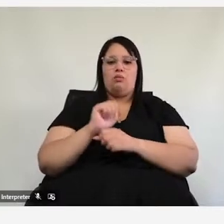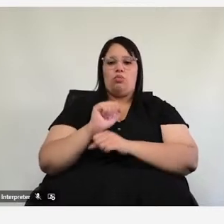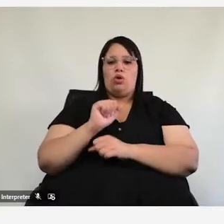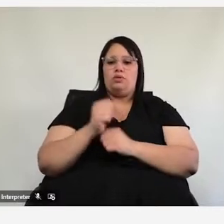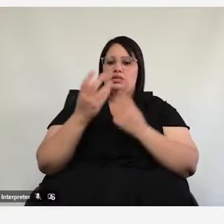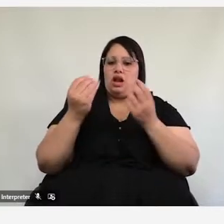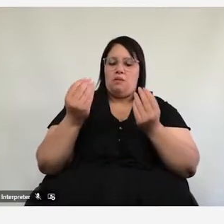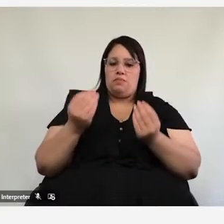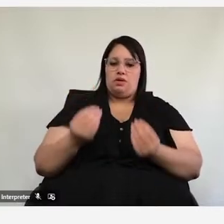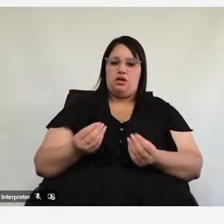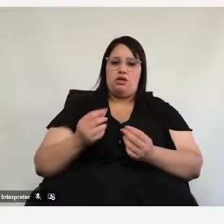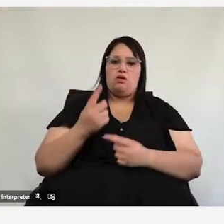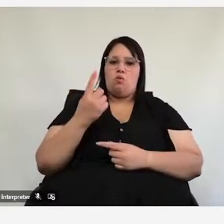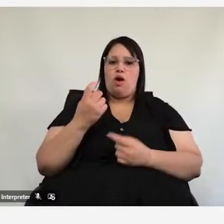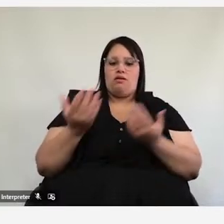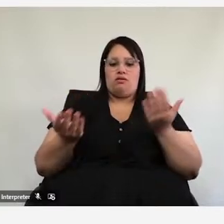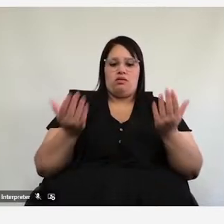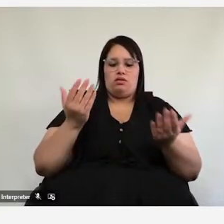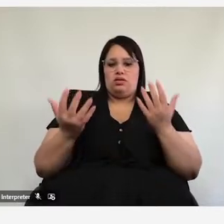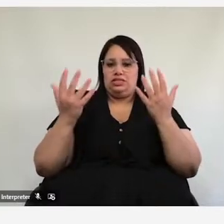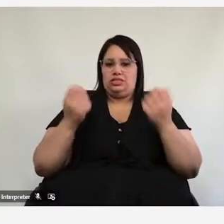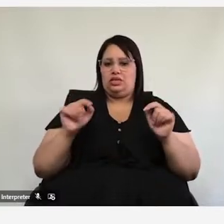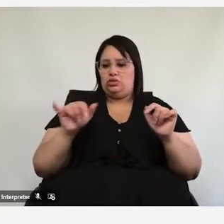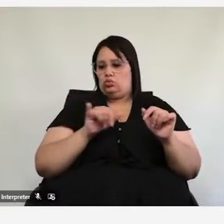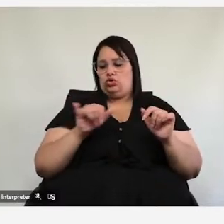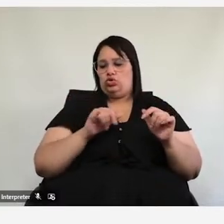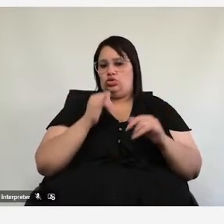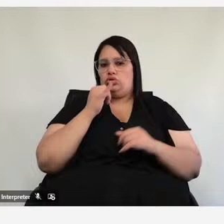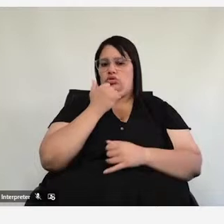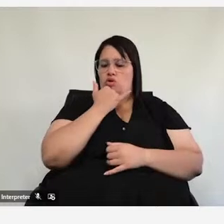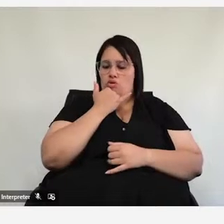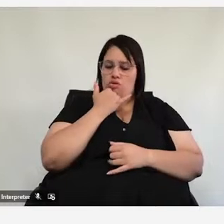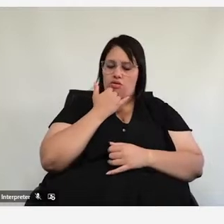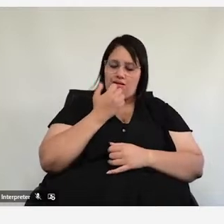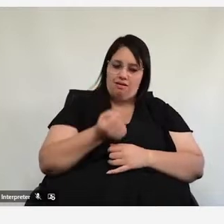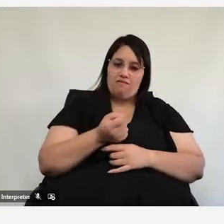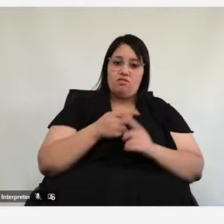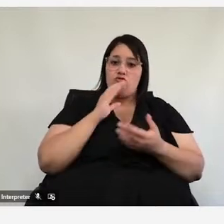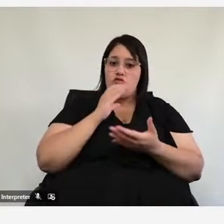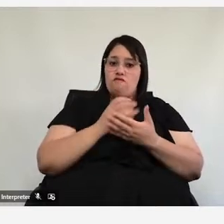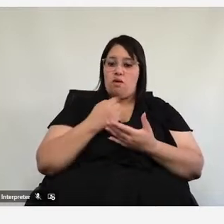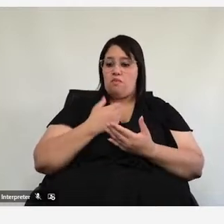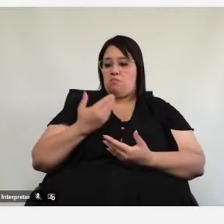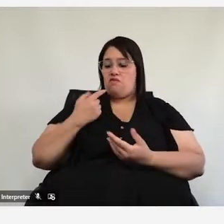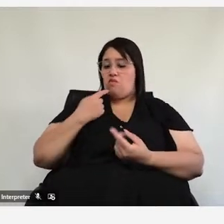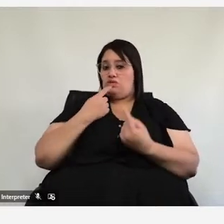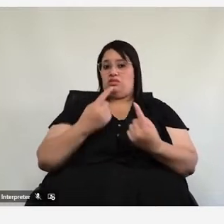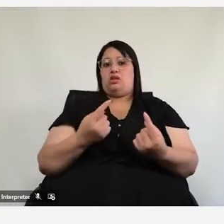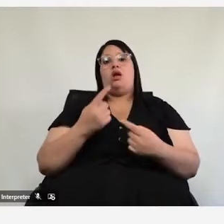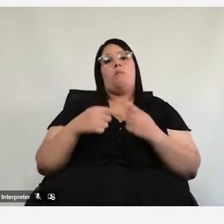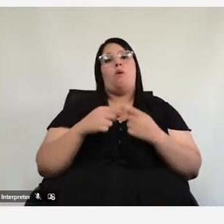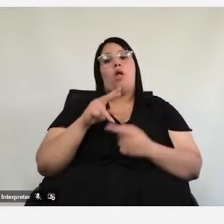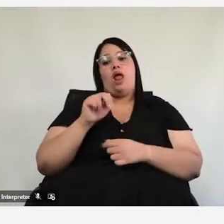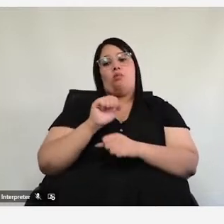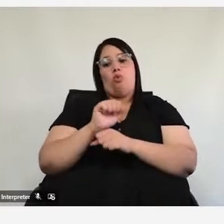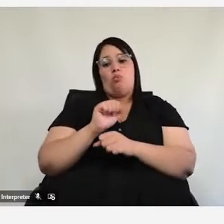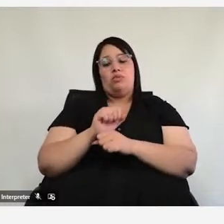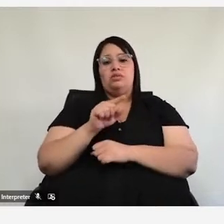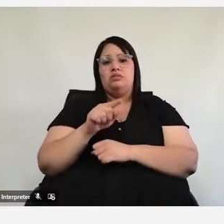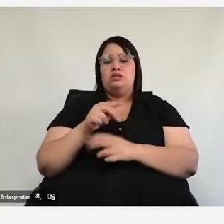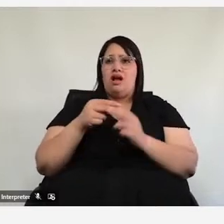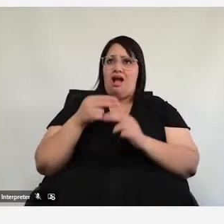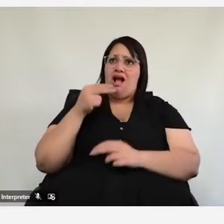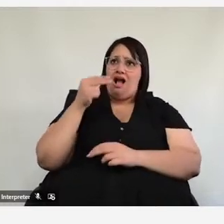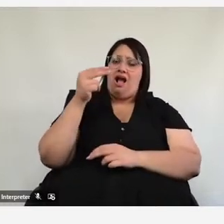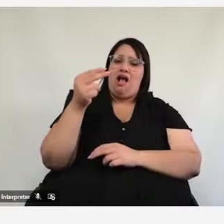figure, one of the two states is incorrect. Now, this confirms my earlier statement relating to unemployment. It's a much higher